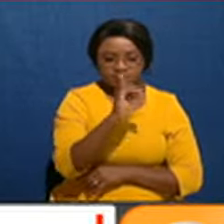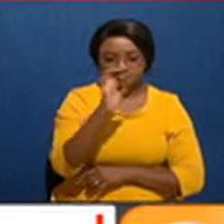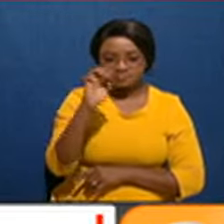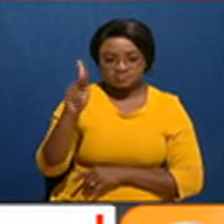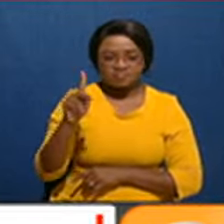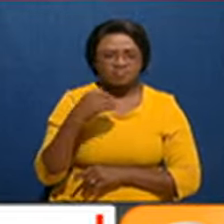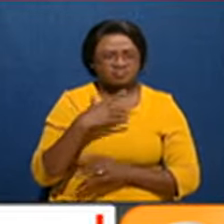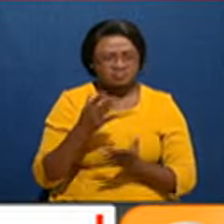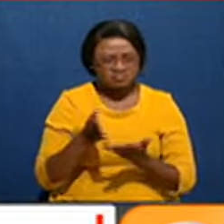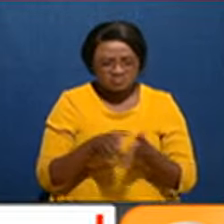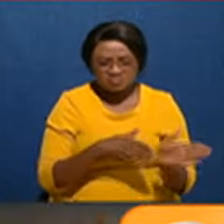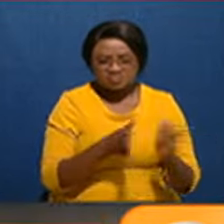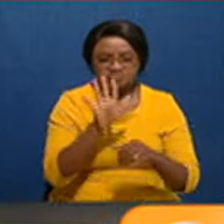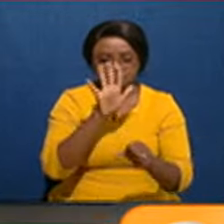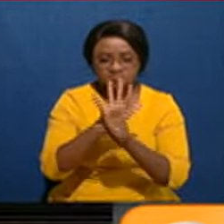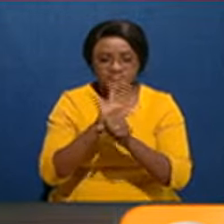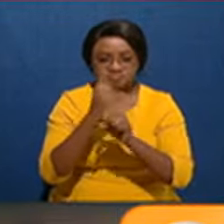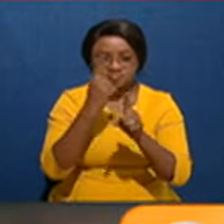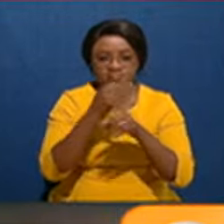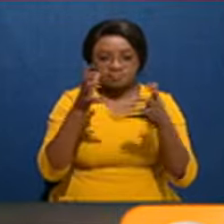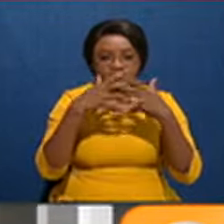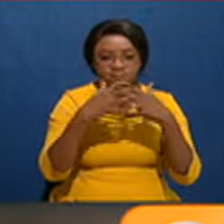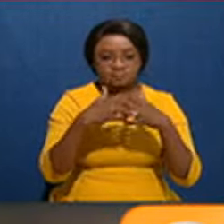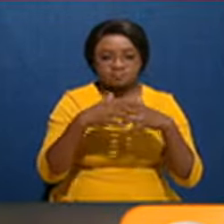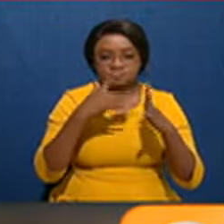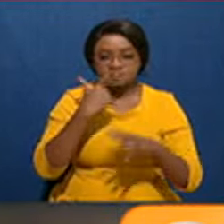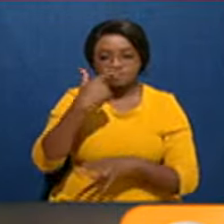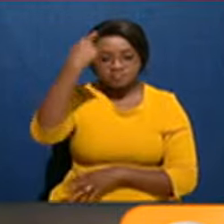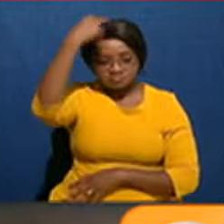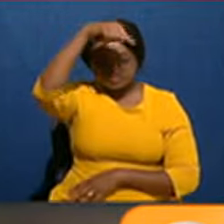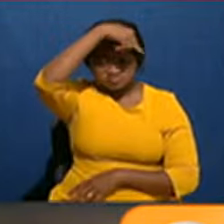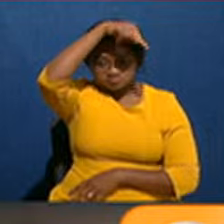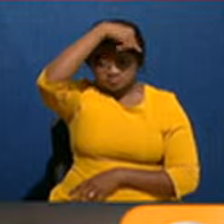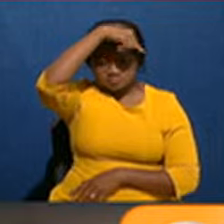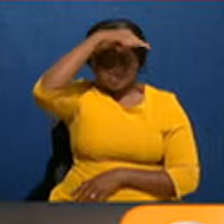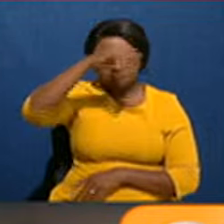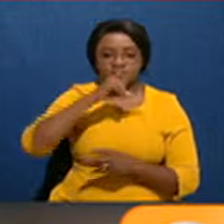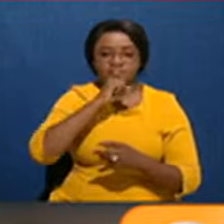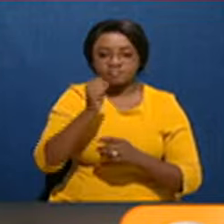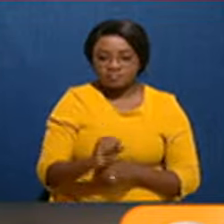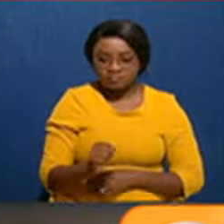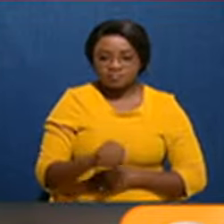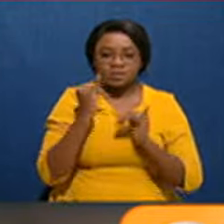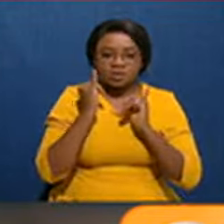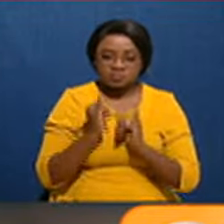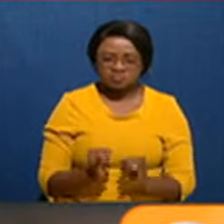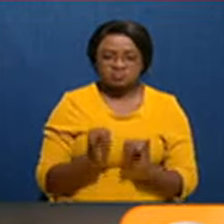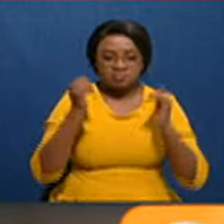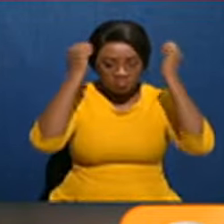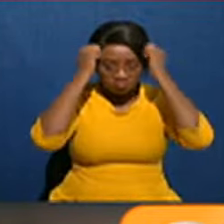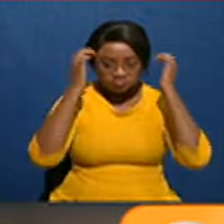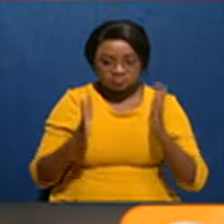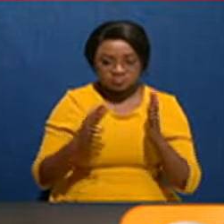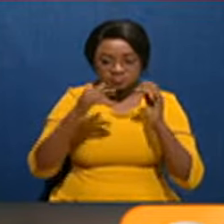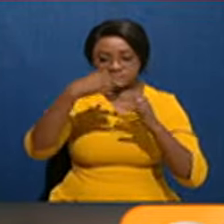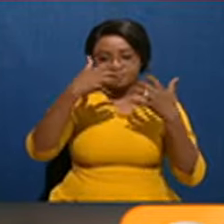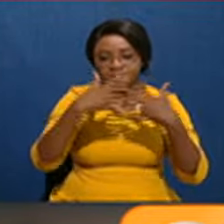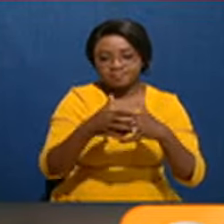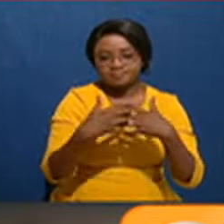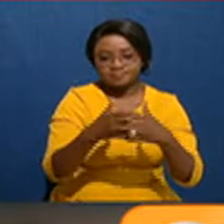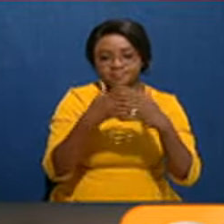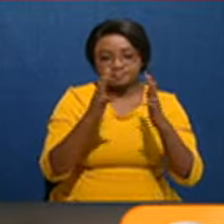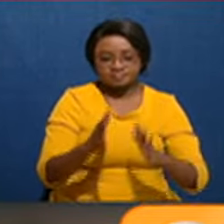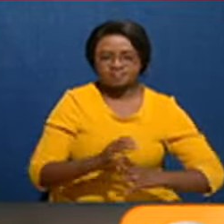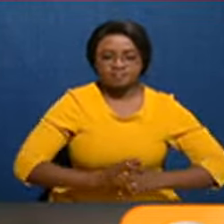of opportunities for our graduate engineers, for our seasoned engineers, and also for our student engineers. And that is what I want to bring on